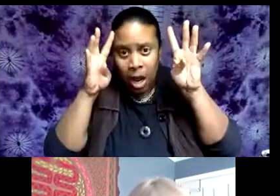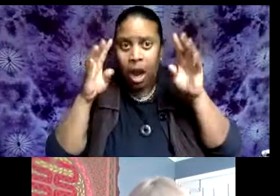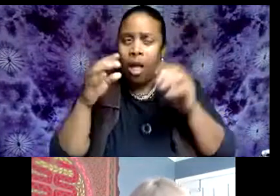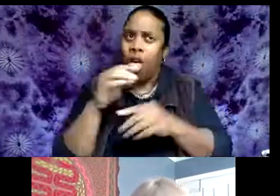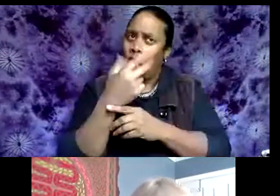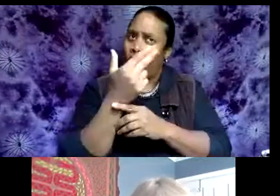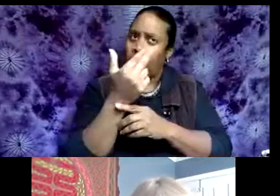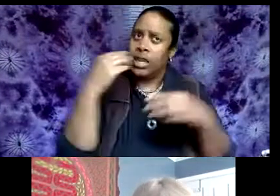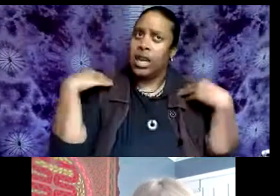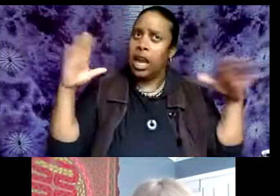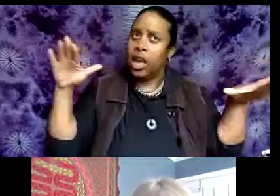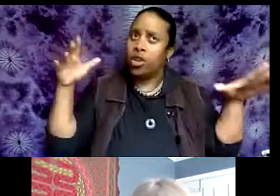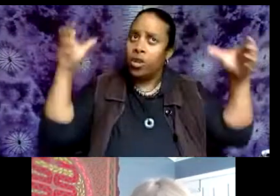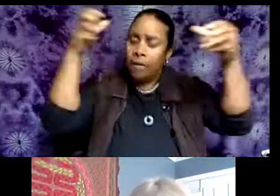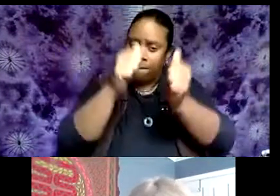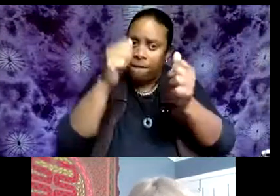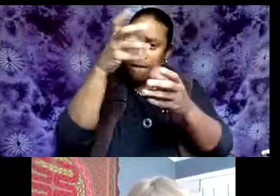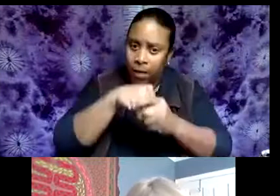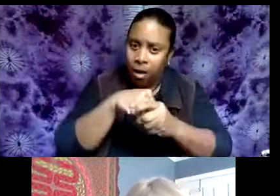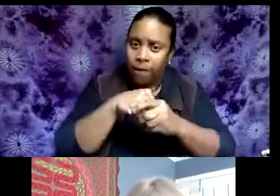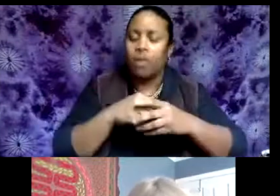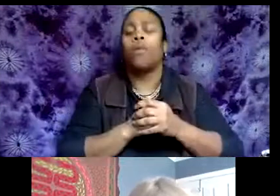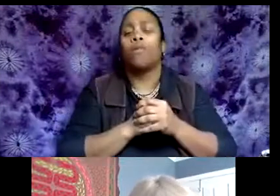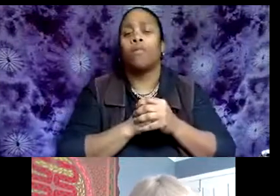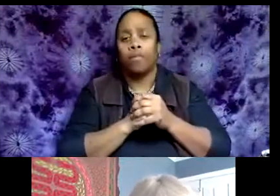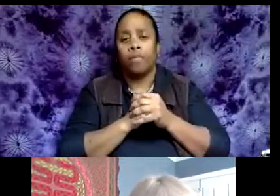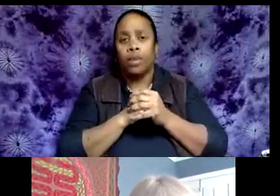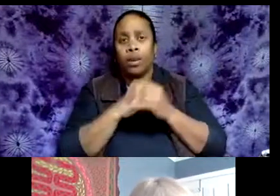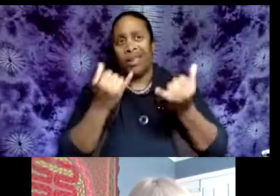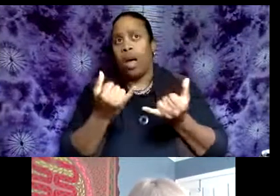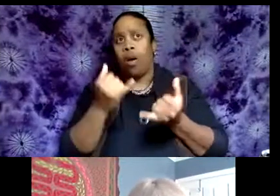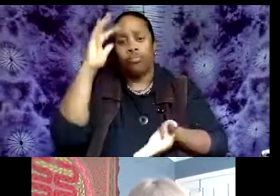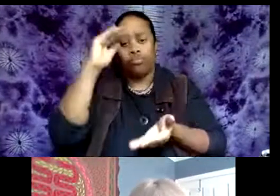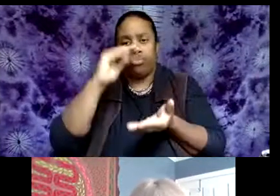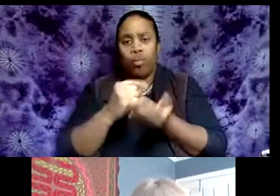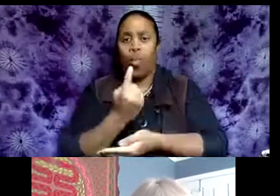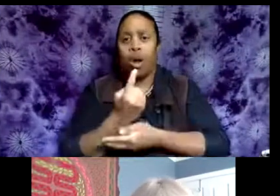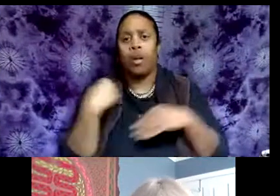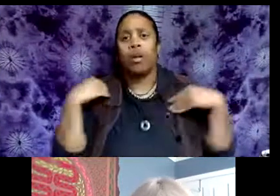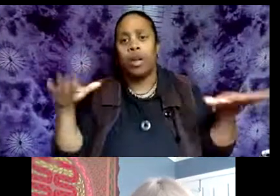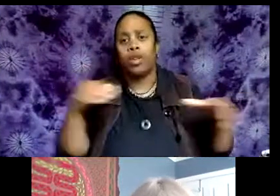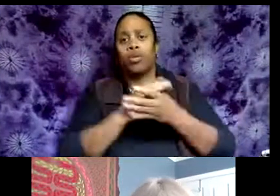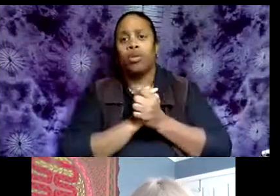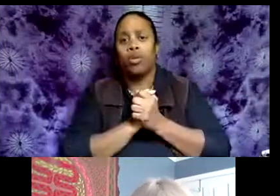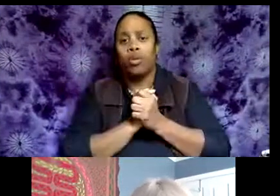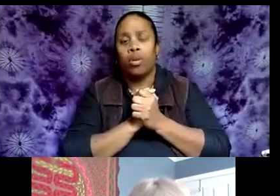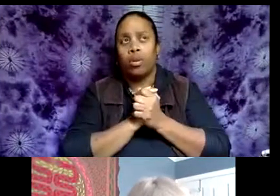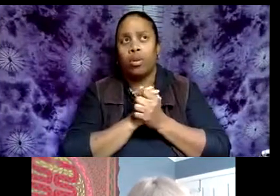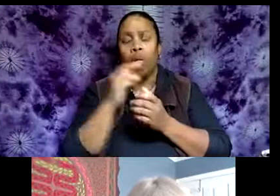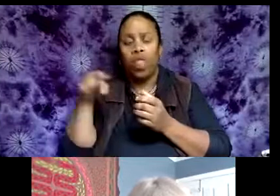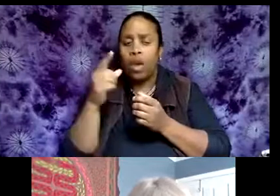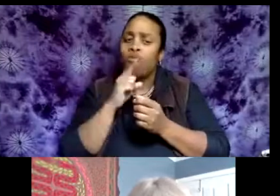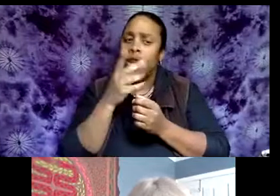anything, there's always conflict and whatnot. So now we're down to one, and they really want to get this healing modality out